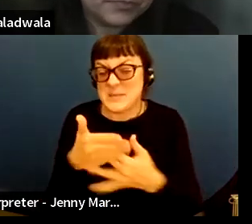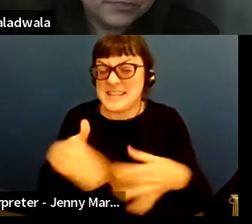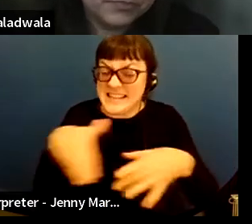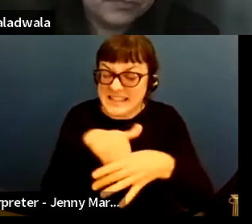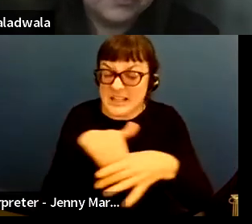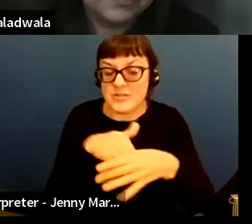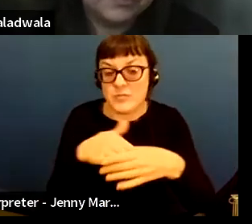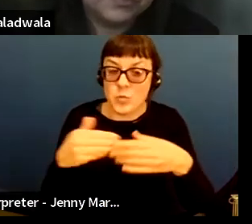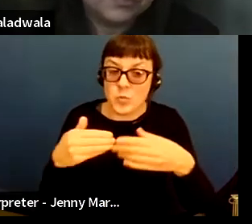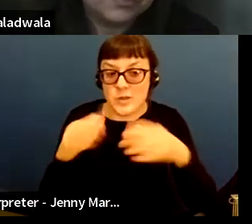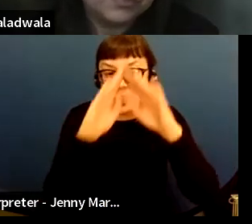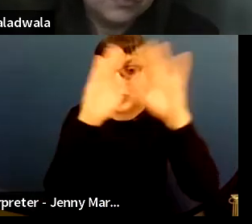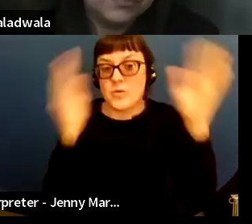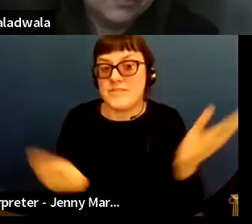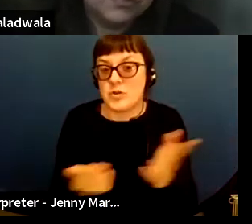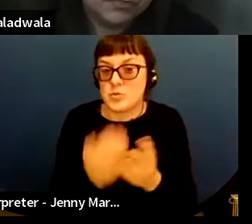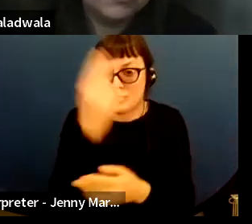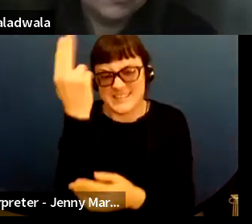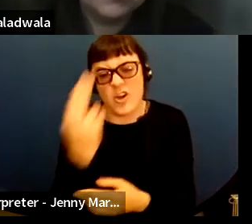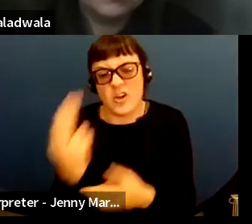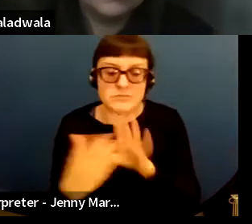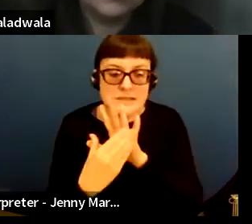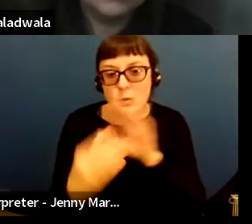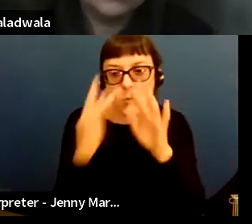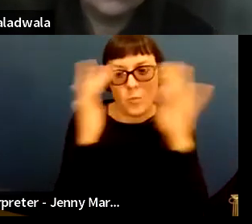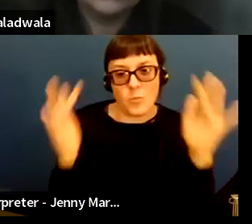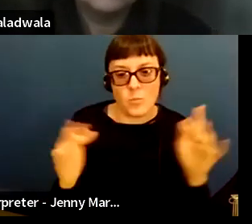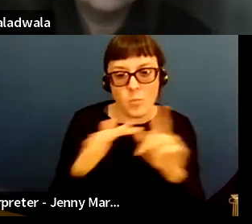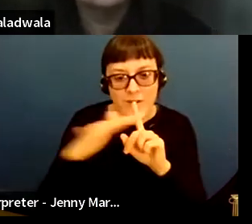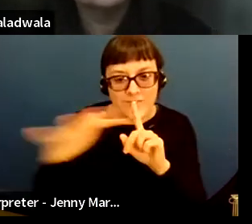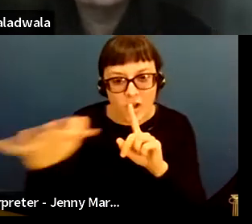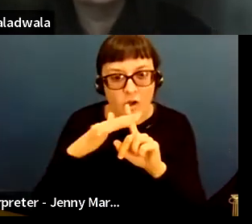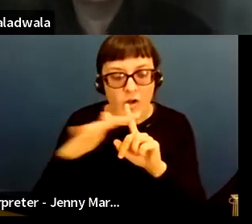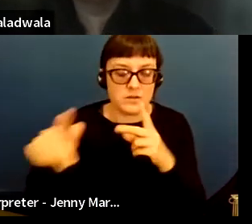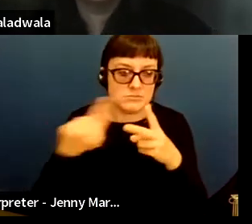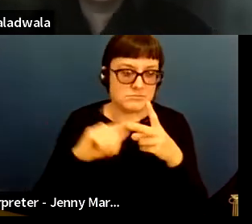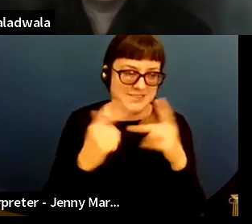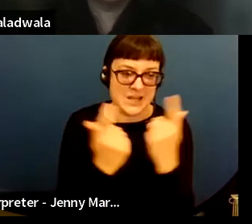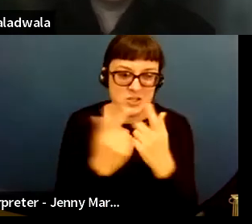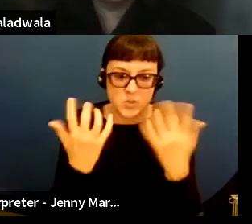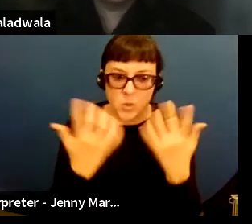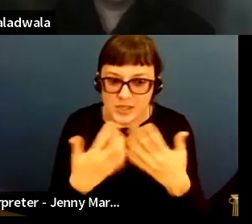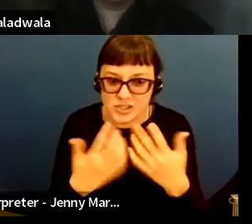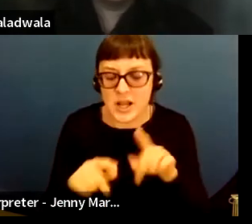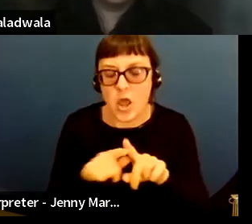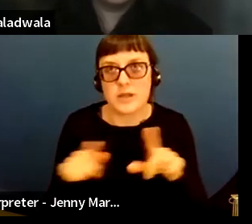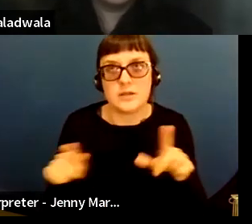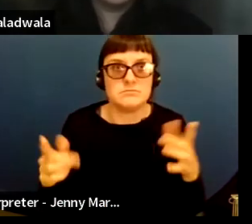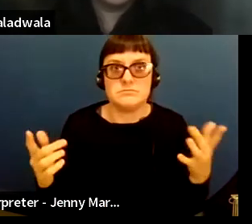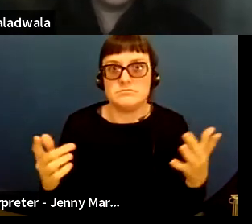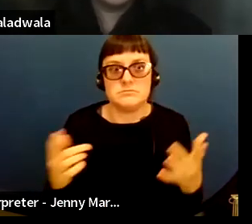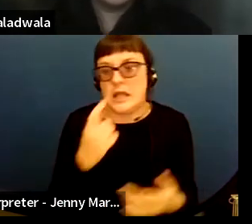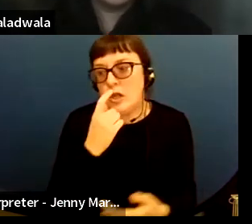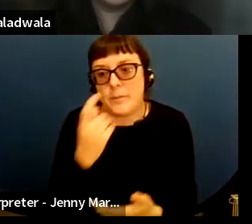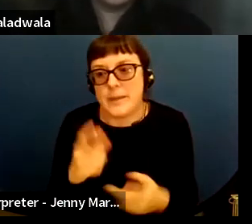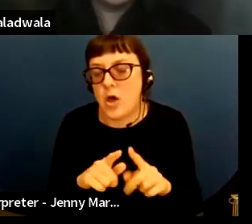so on. So that would include sort of Wi-Fi and various pieces of technology, including, and that can include,